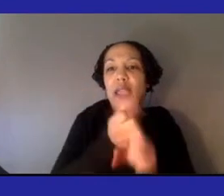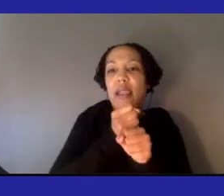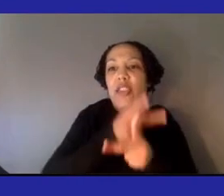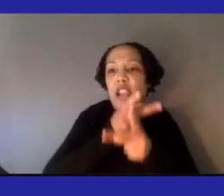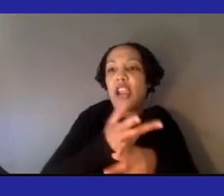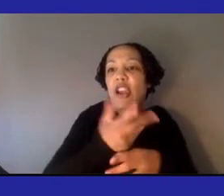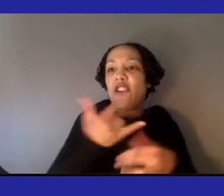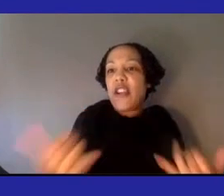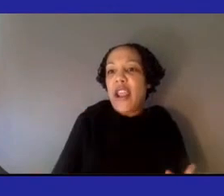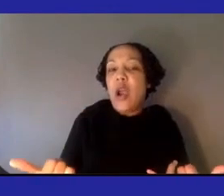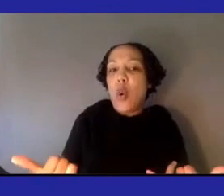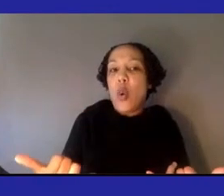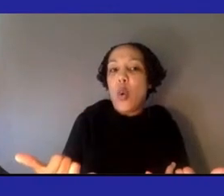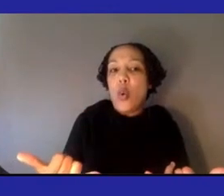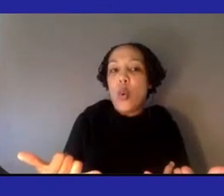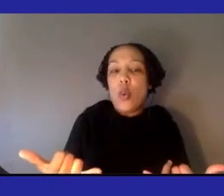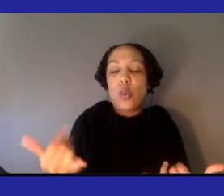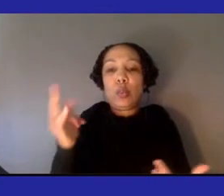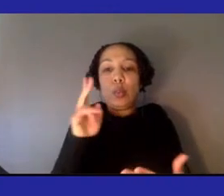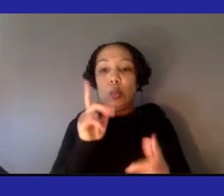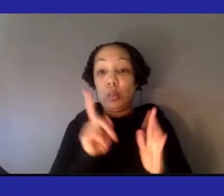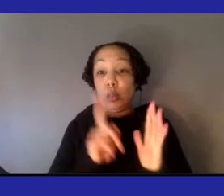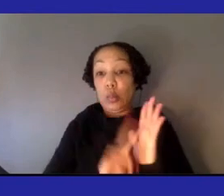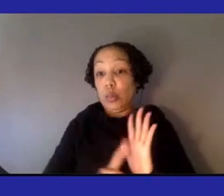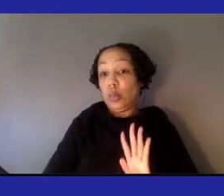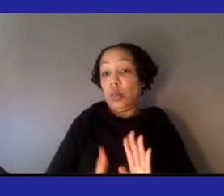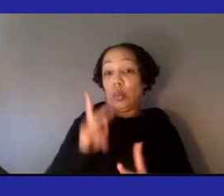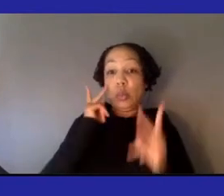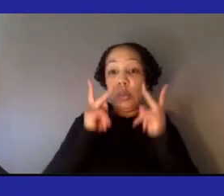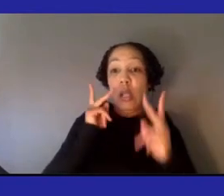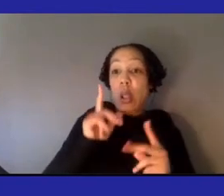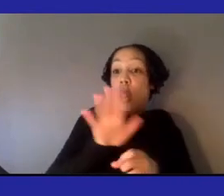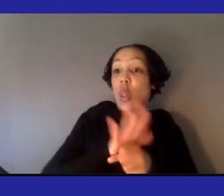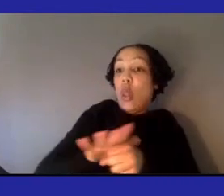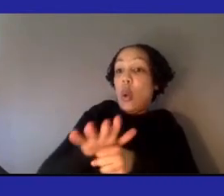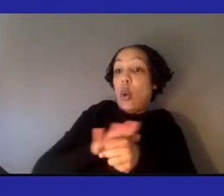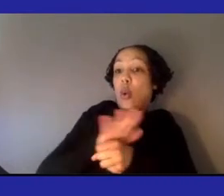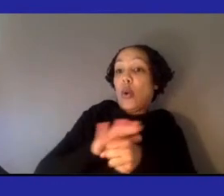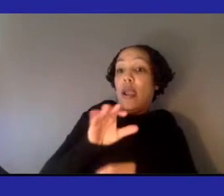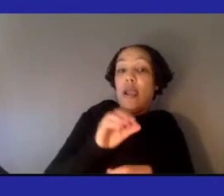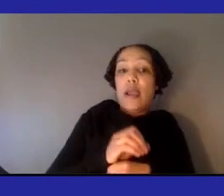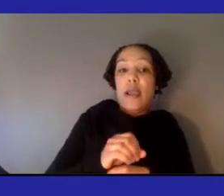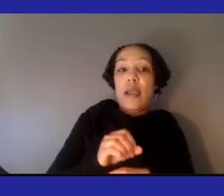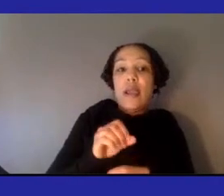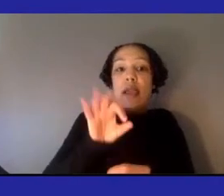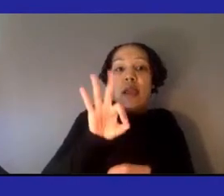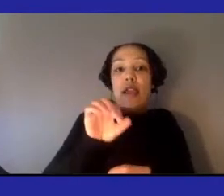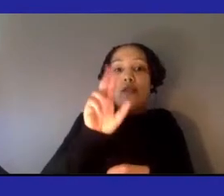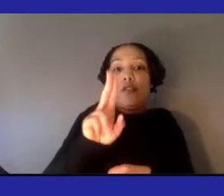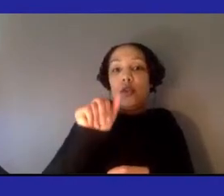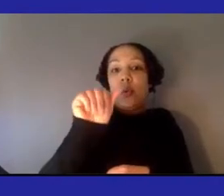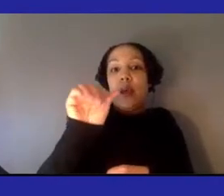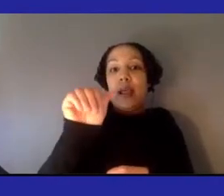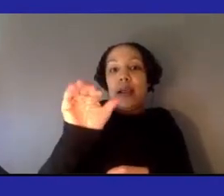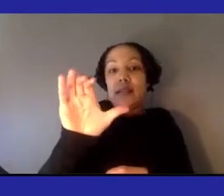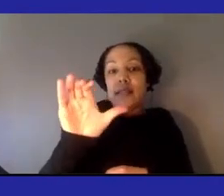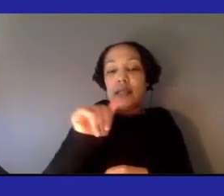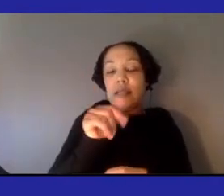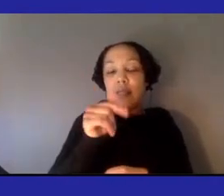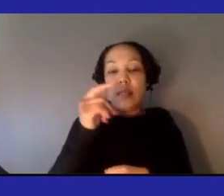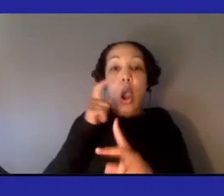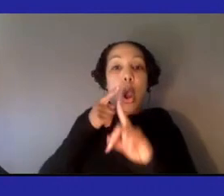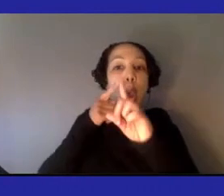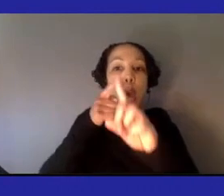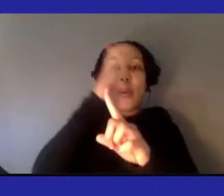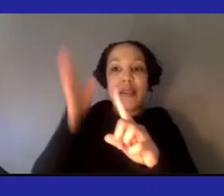analysis is we looked at local FQHCs where many people are getting primary care today. Our goal would never be to